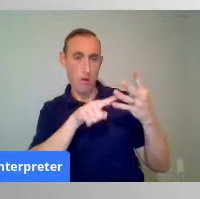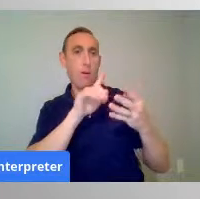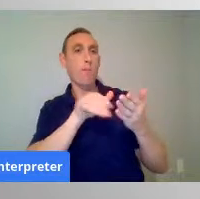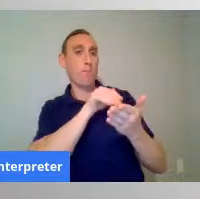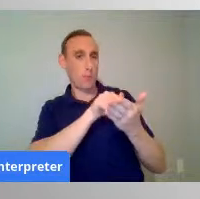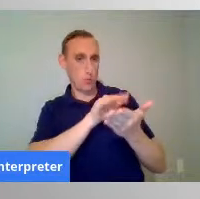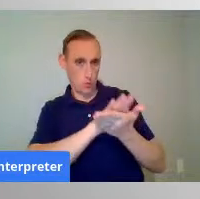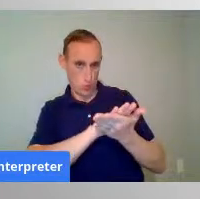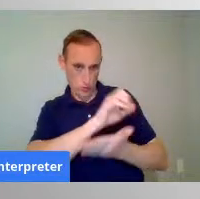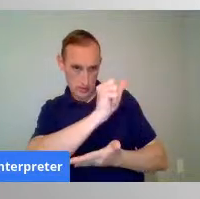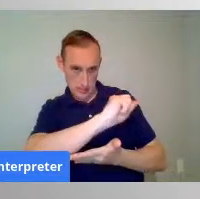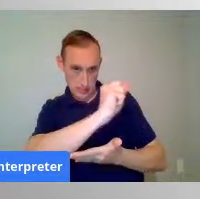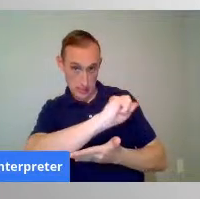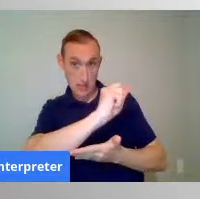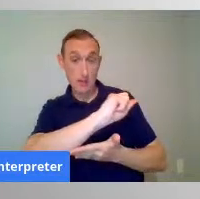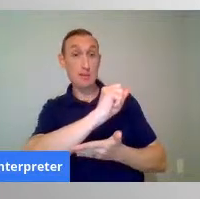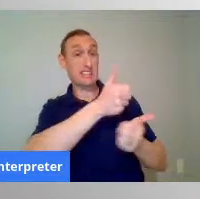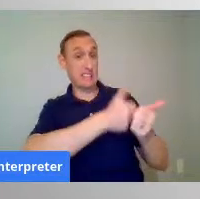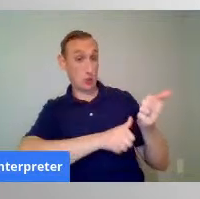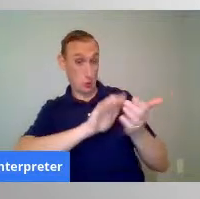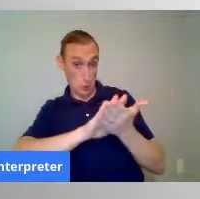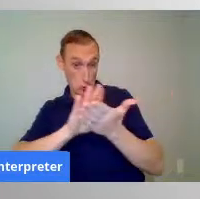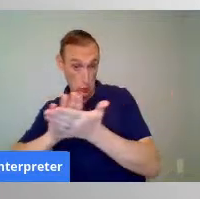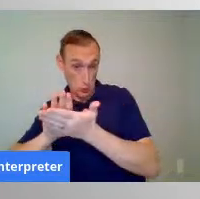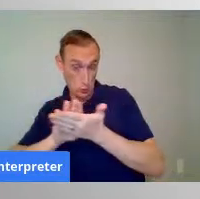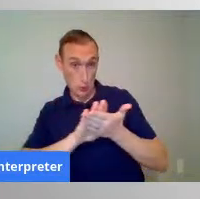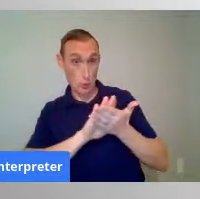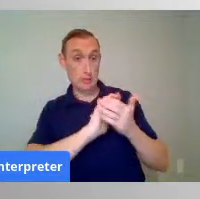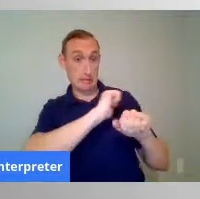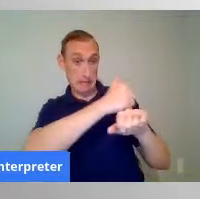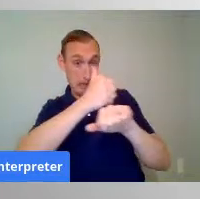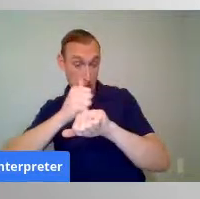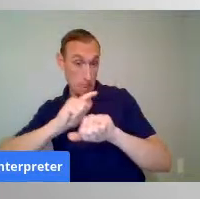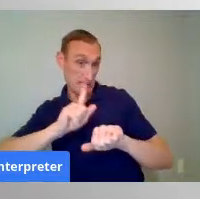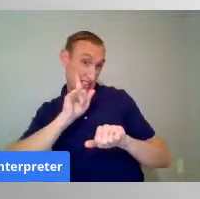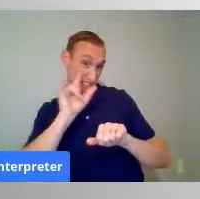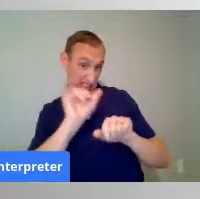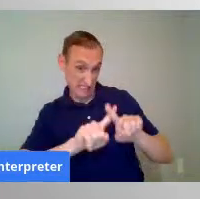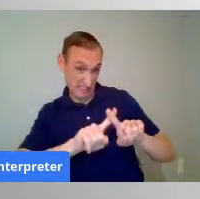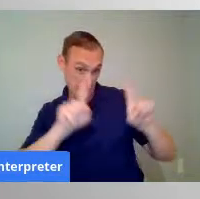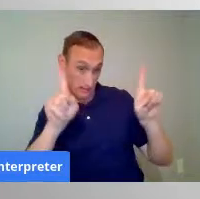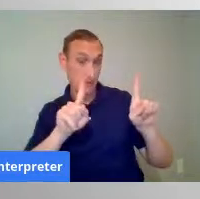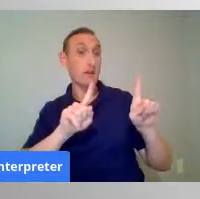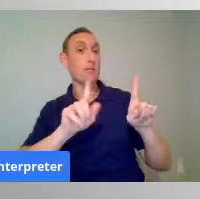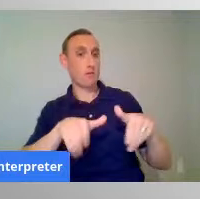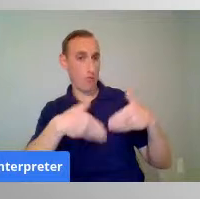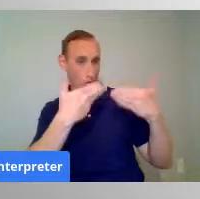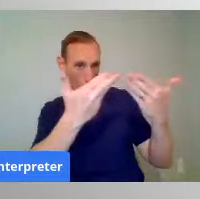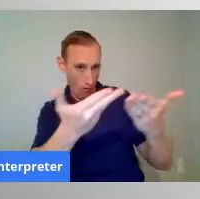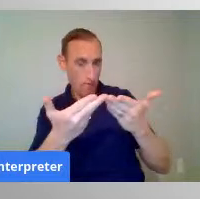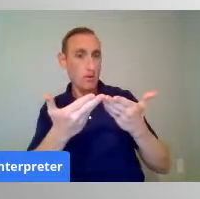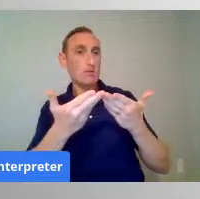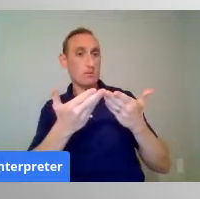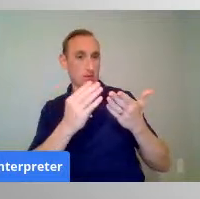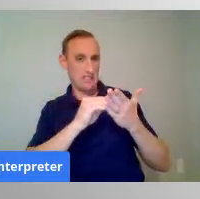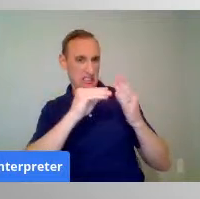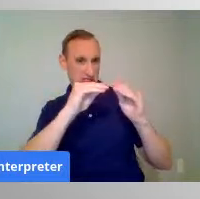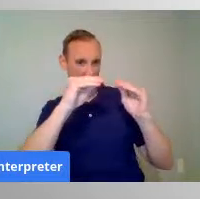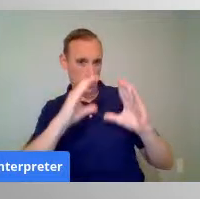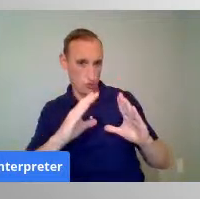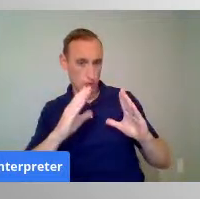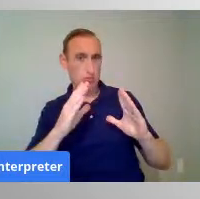component. Now it may look different, but they all had that component where teachers could come in and offer different services as a part of 21st